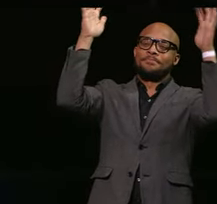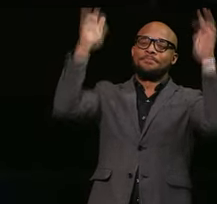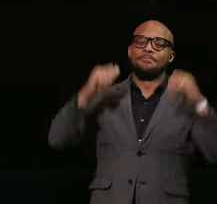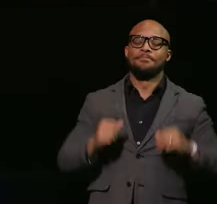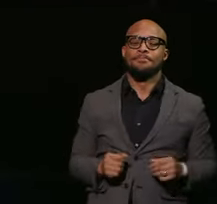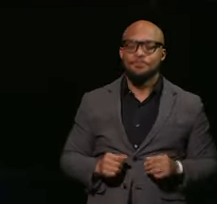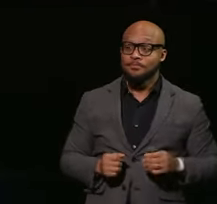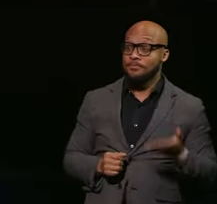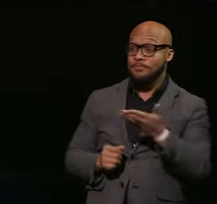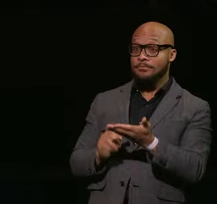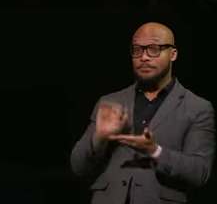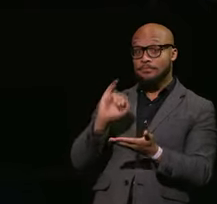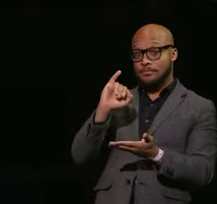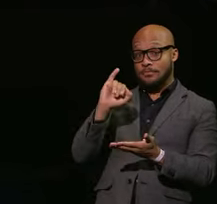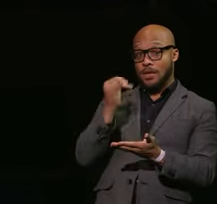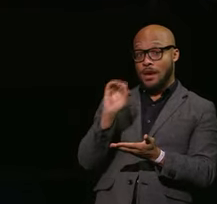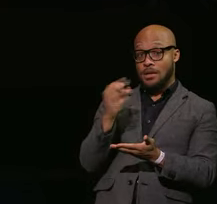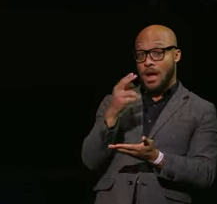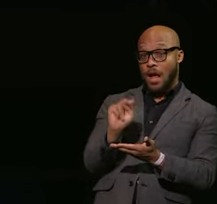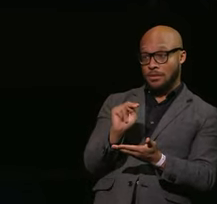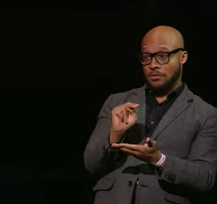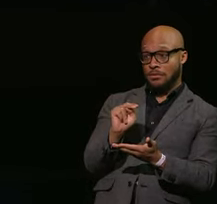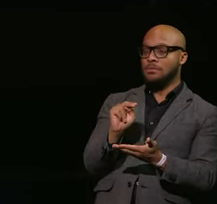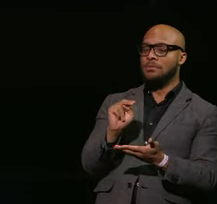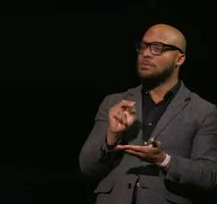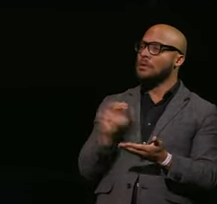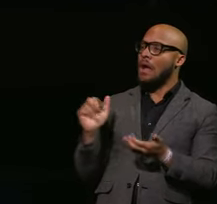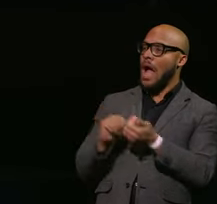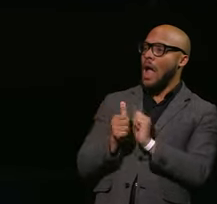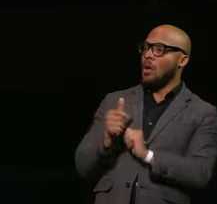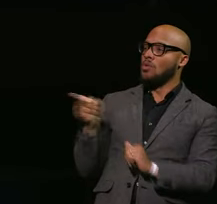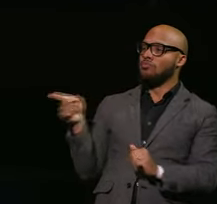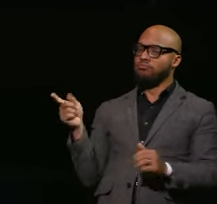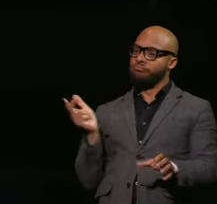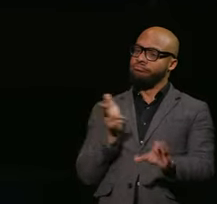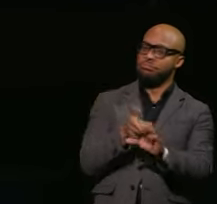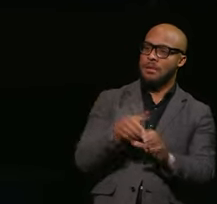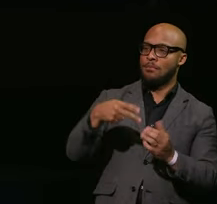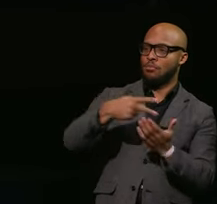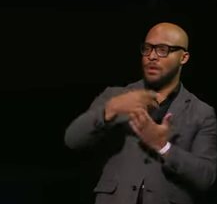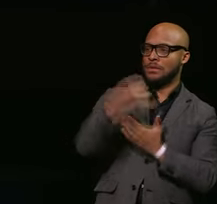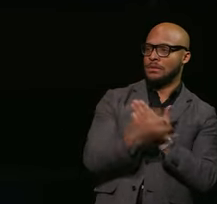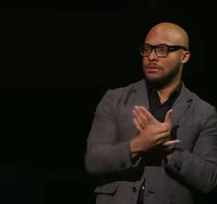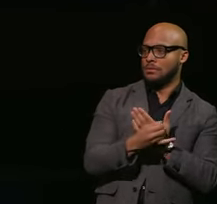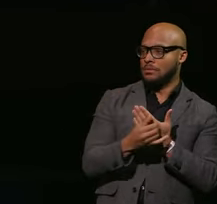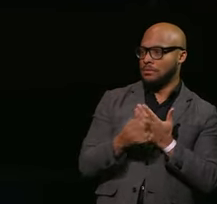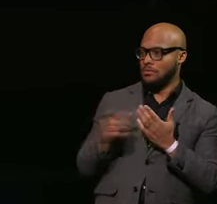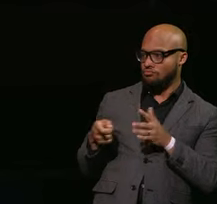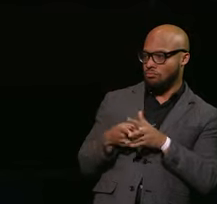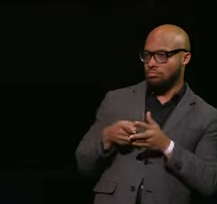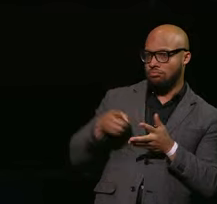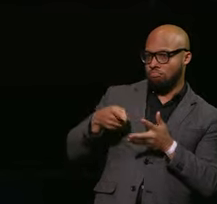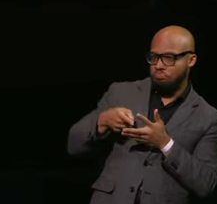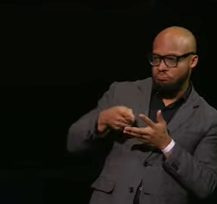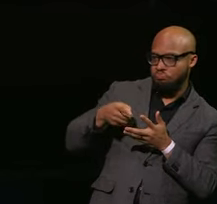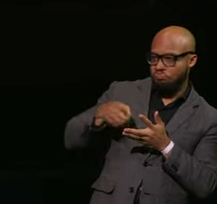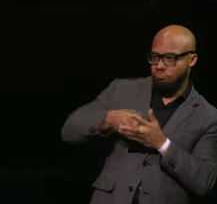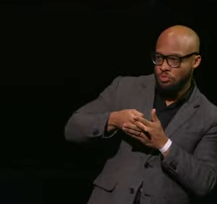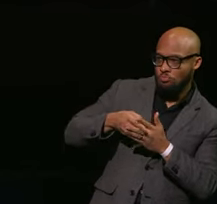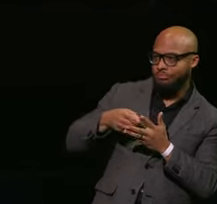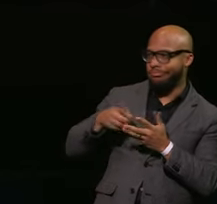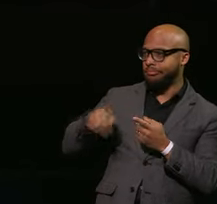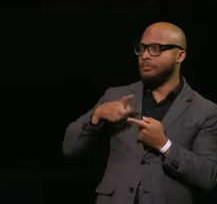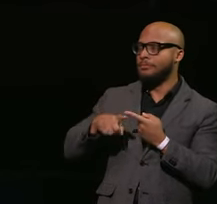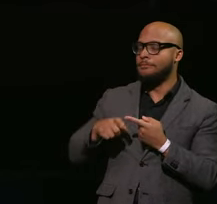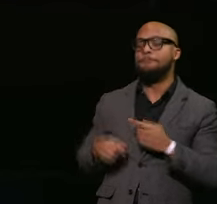John, what brought you into this project? At what point did you come into this project? Chris Sharp,